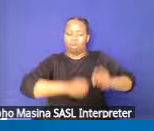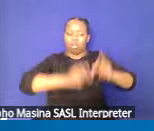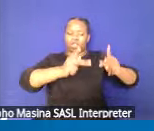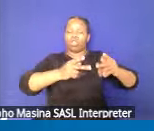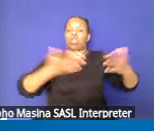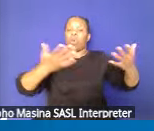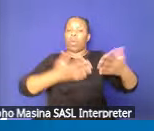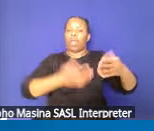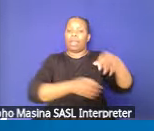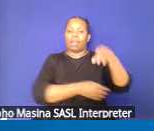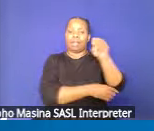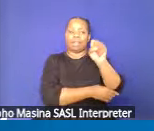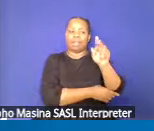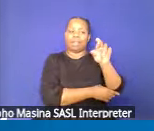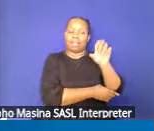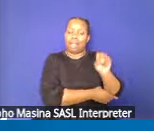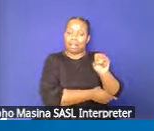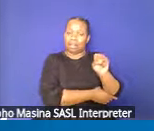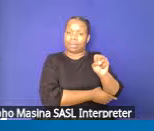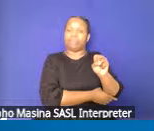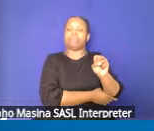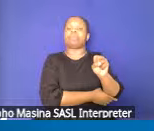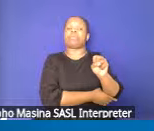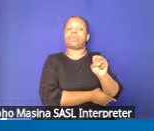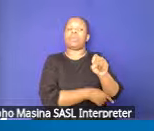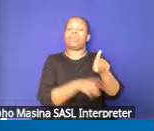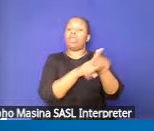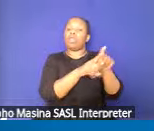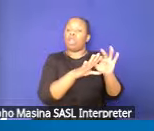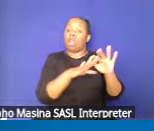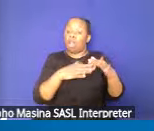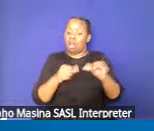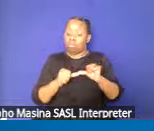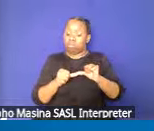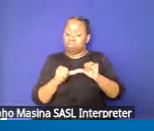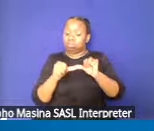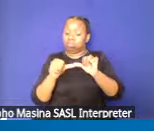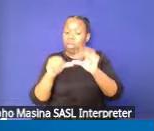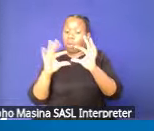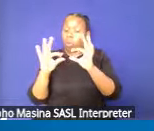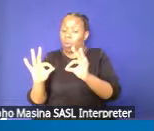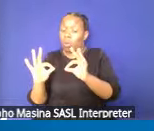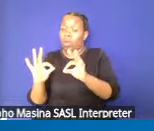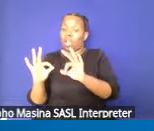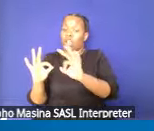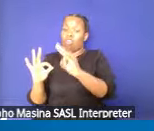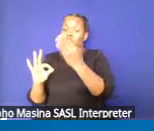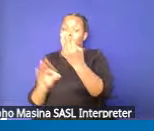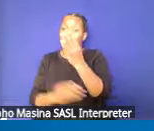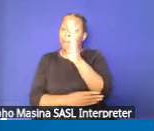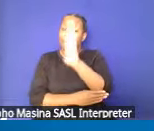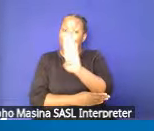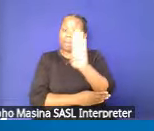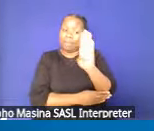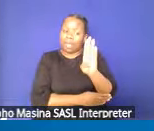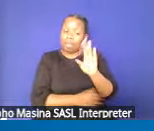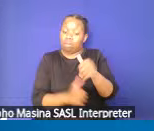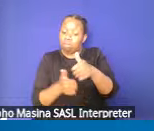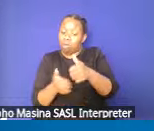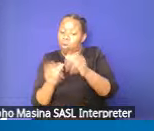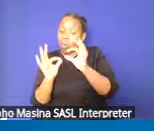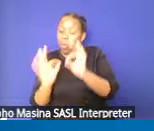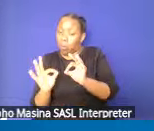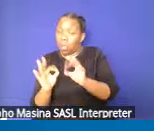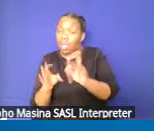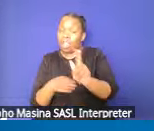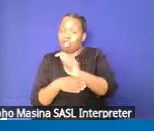and then how actually to maintain the BBB compliance. So the training,